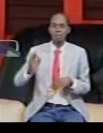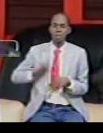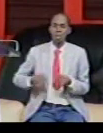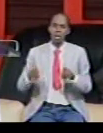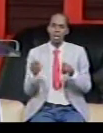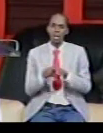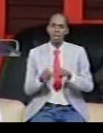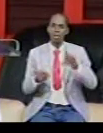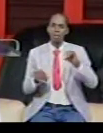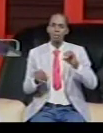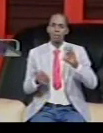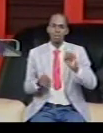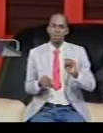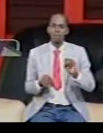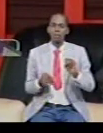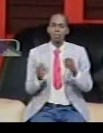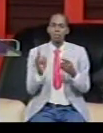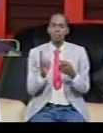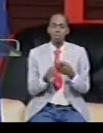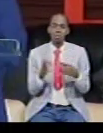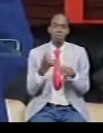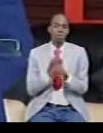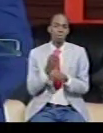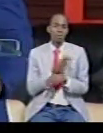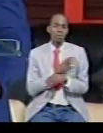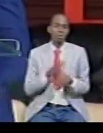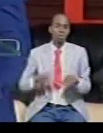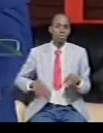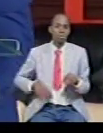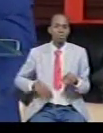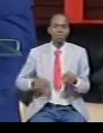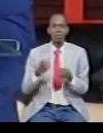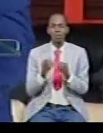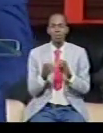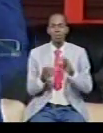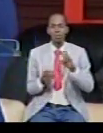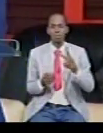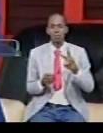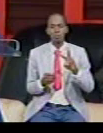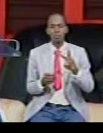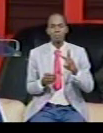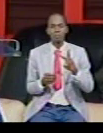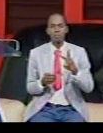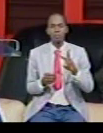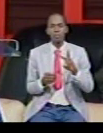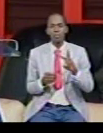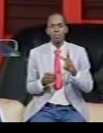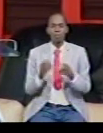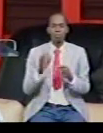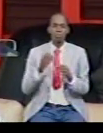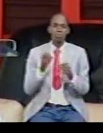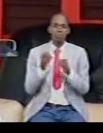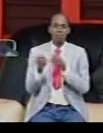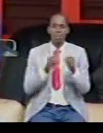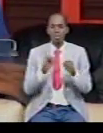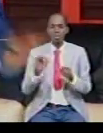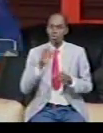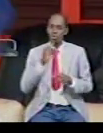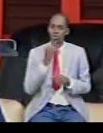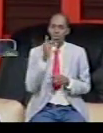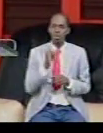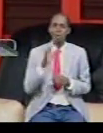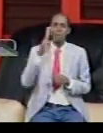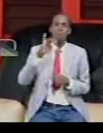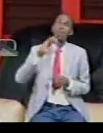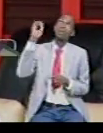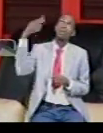loss to win Christ. Number two, contending earnestly by grace and love to